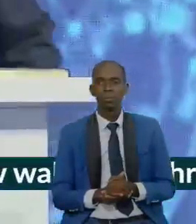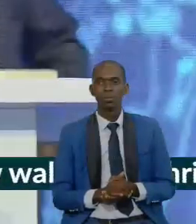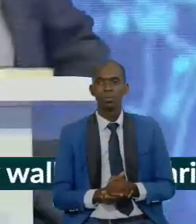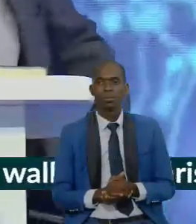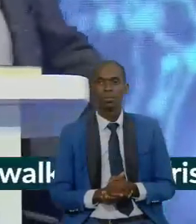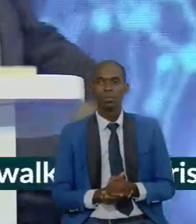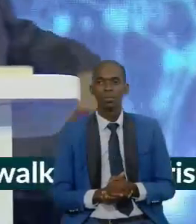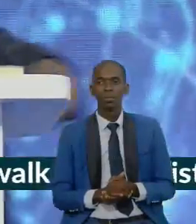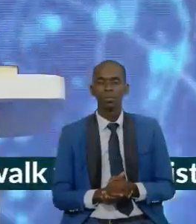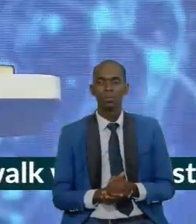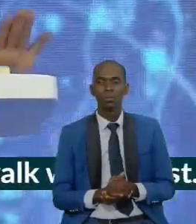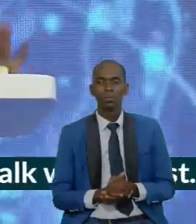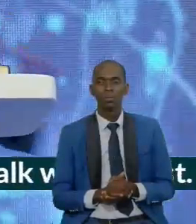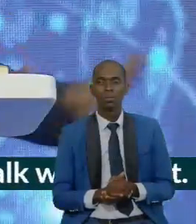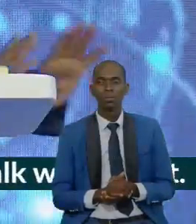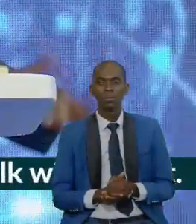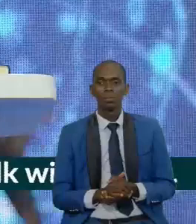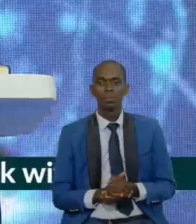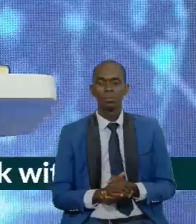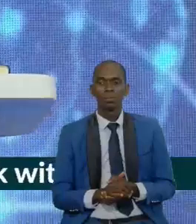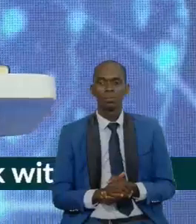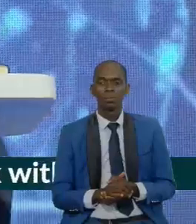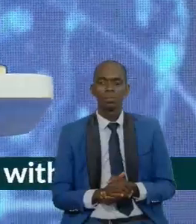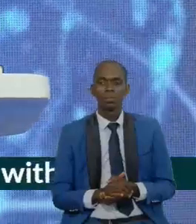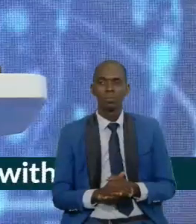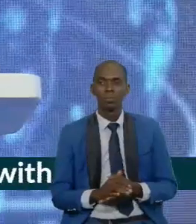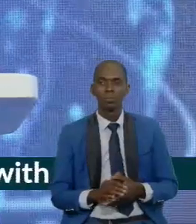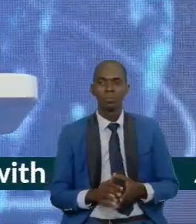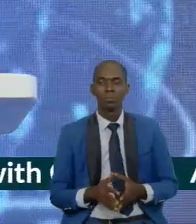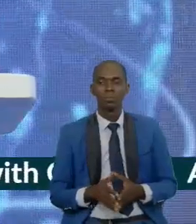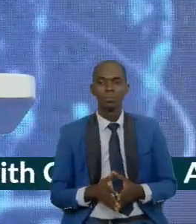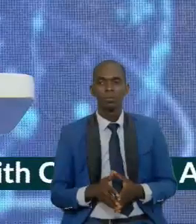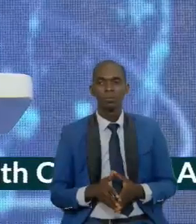Dieu. Nous nous levons pour la prière.